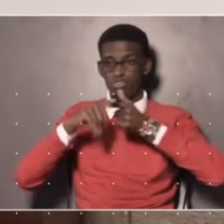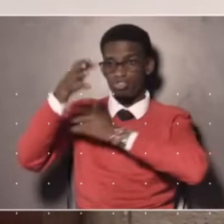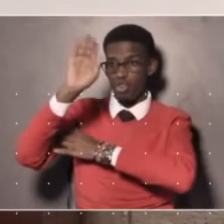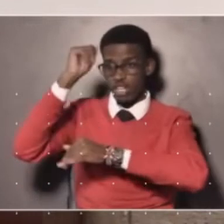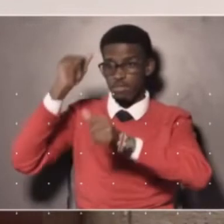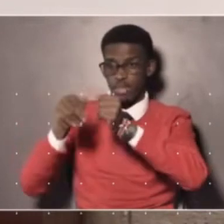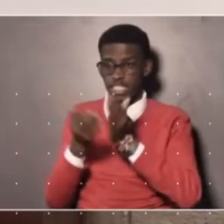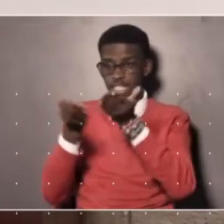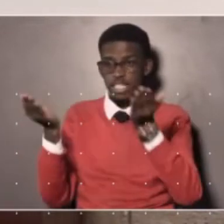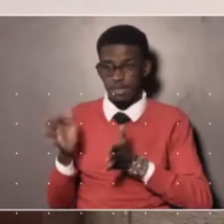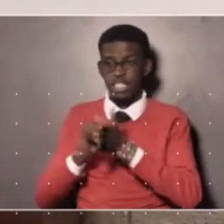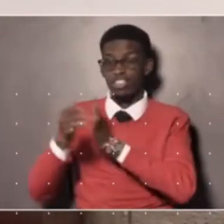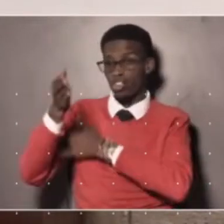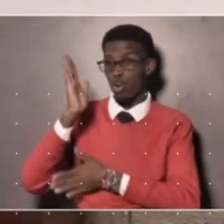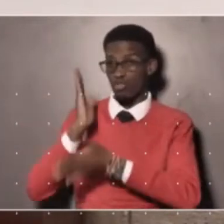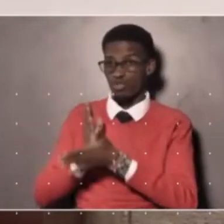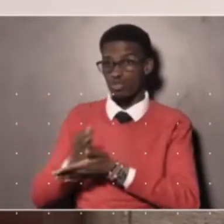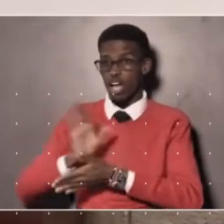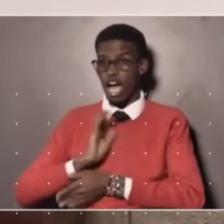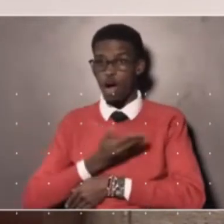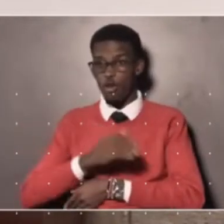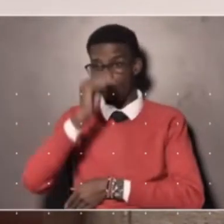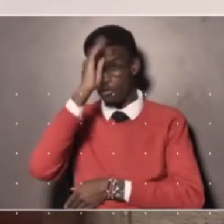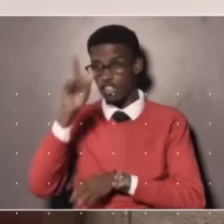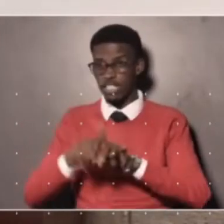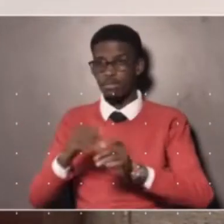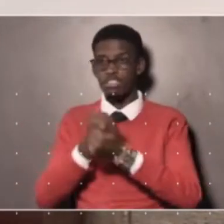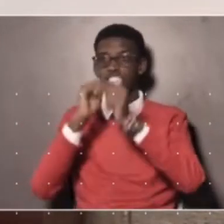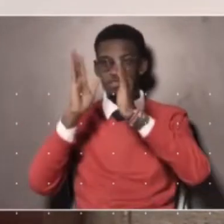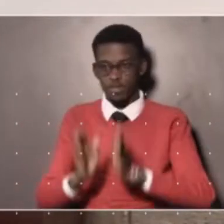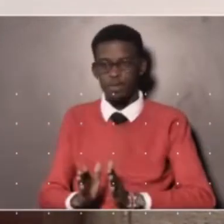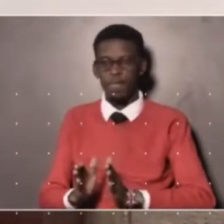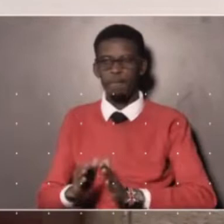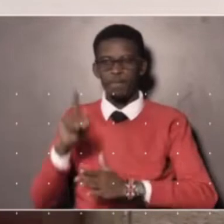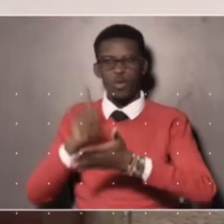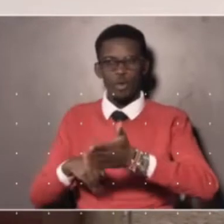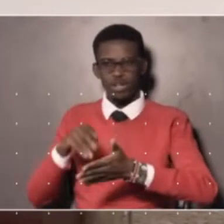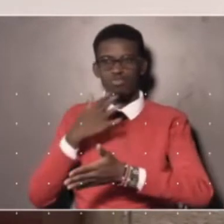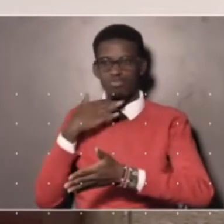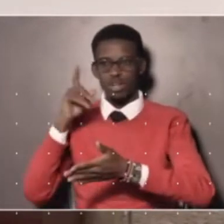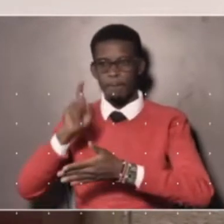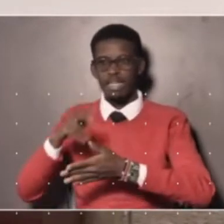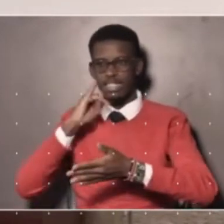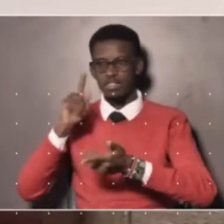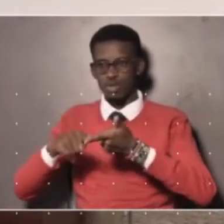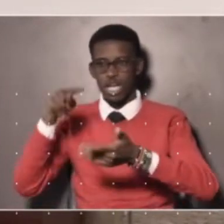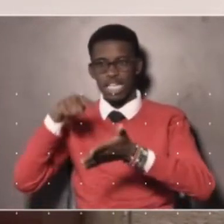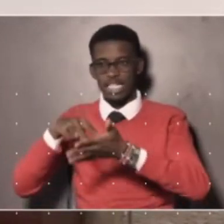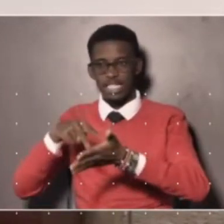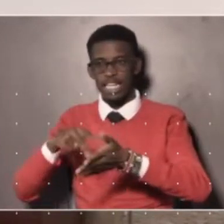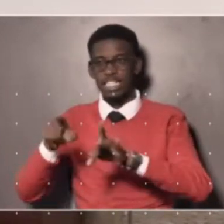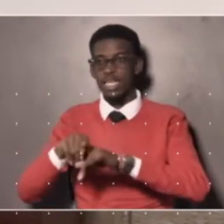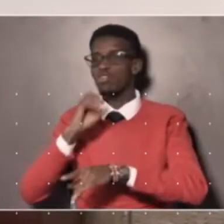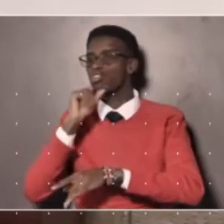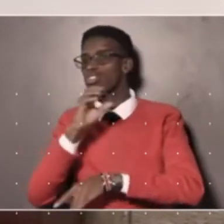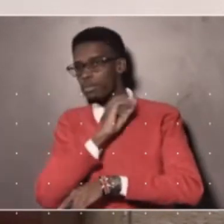them that God is our Father and is our Savior. And what we need to do is stand and not be